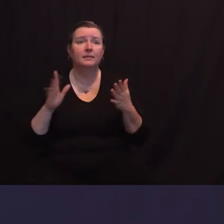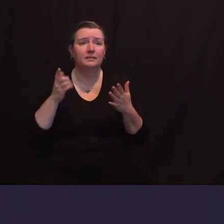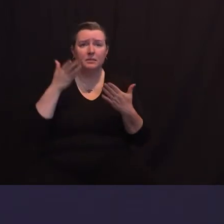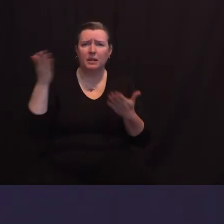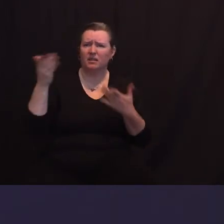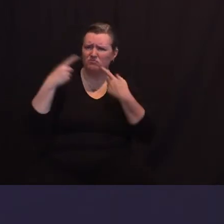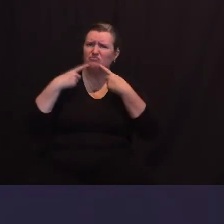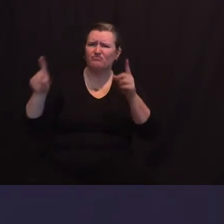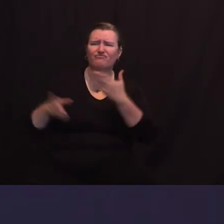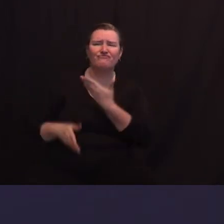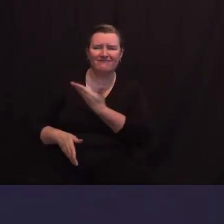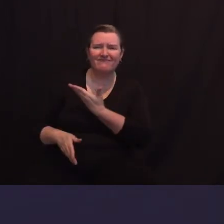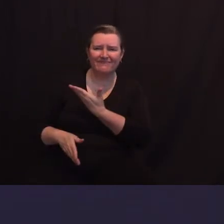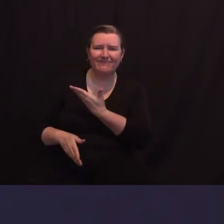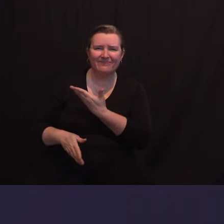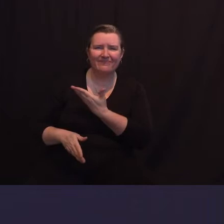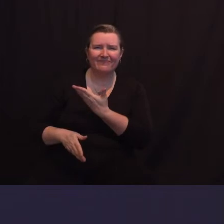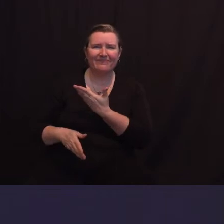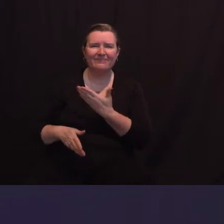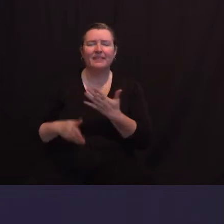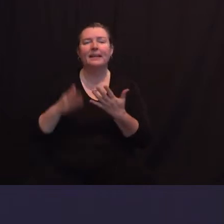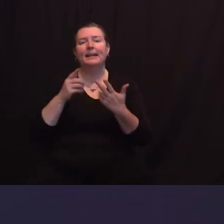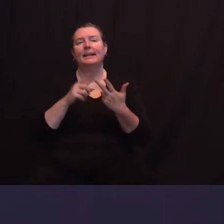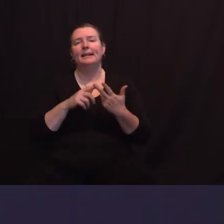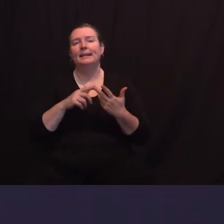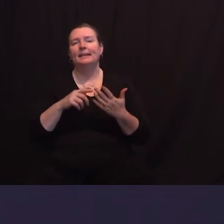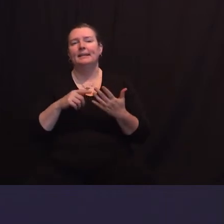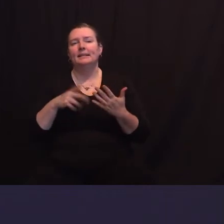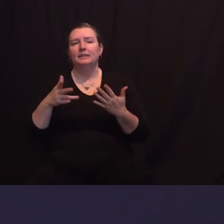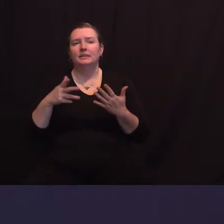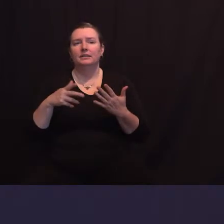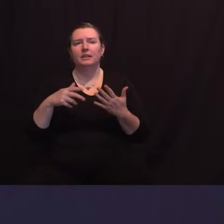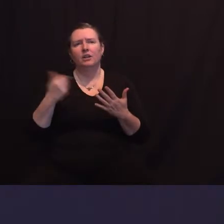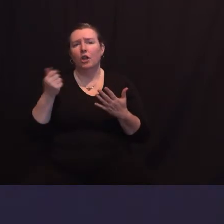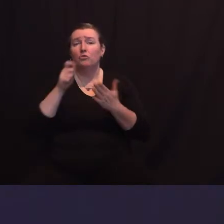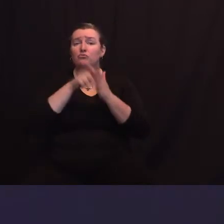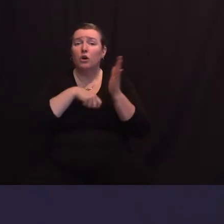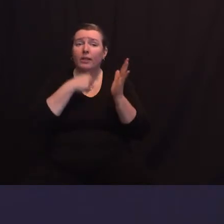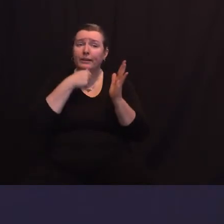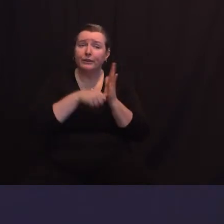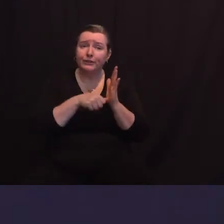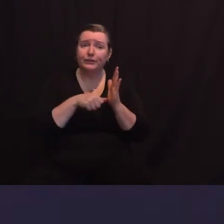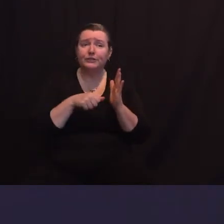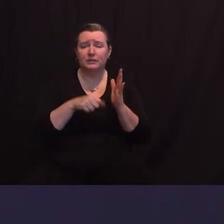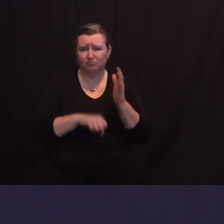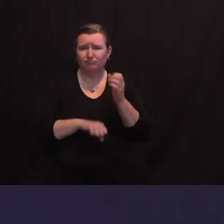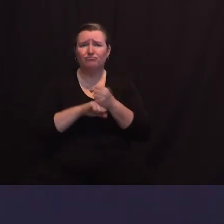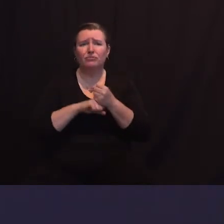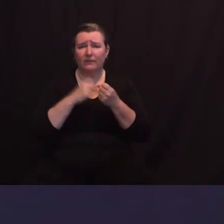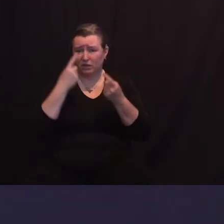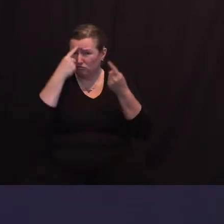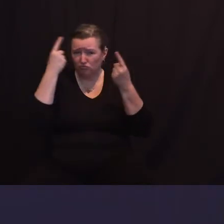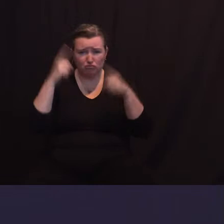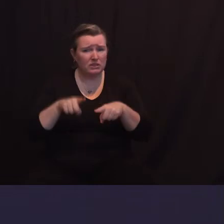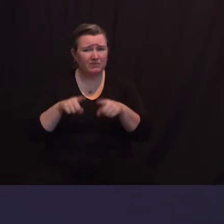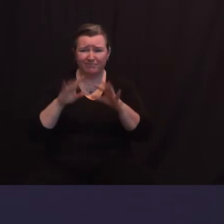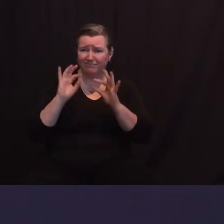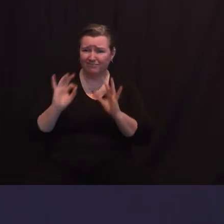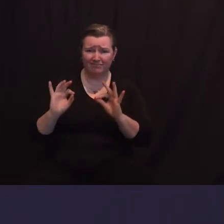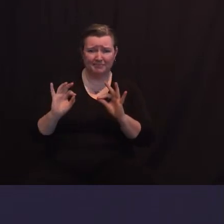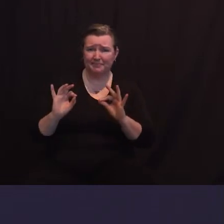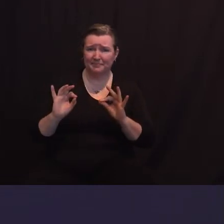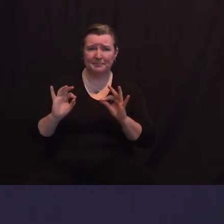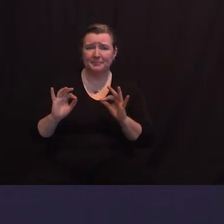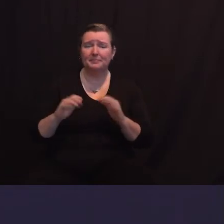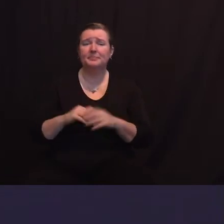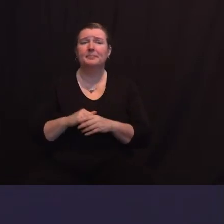period. Secondly, I take his letter very seriously, and it is consistent with the conversations that we had with Matt and with